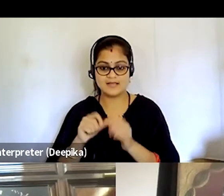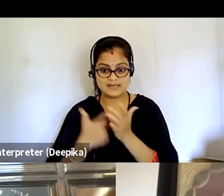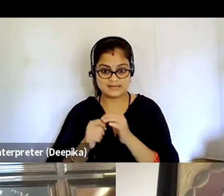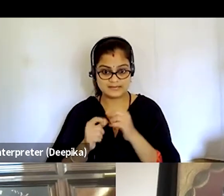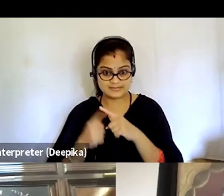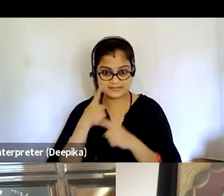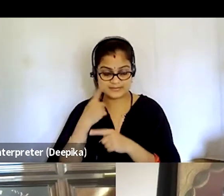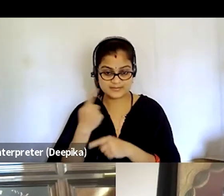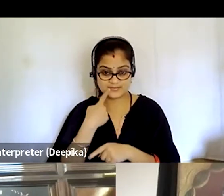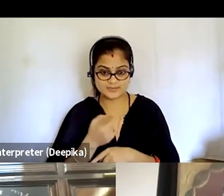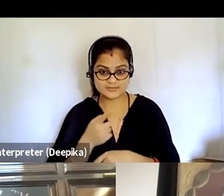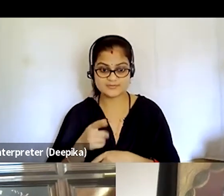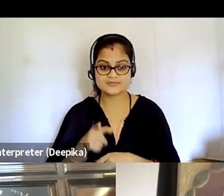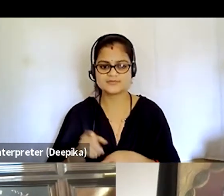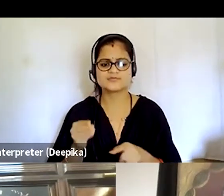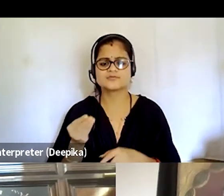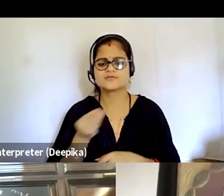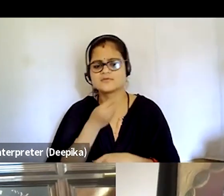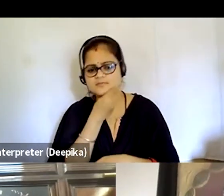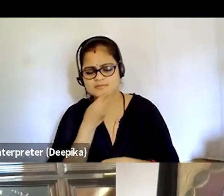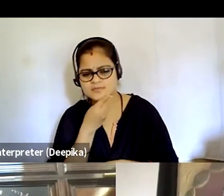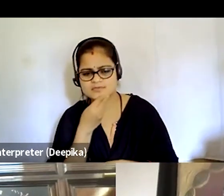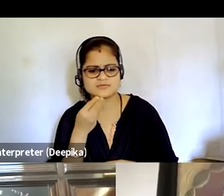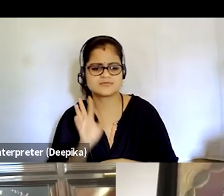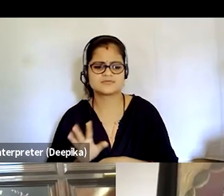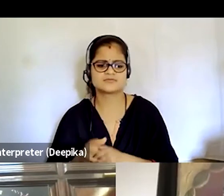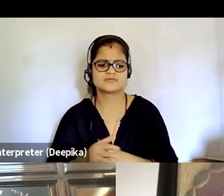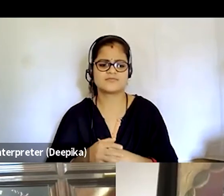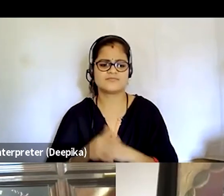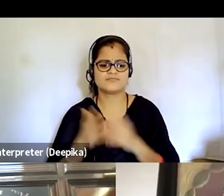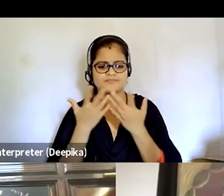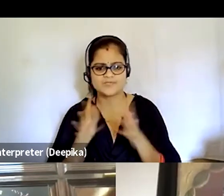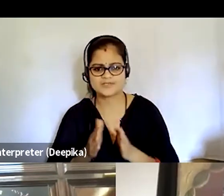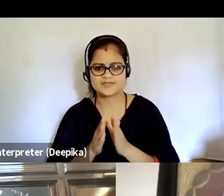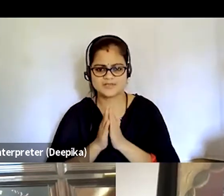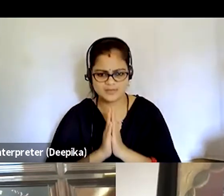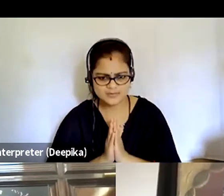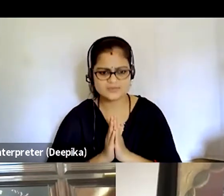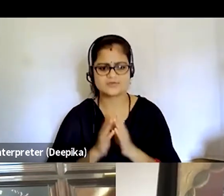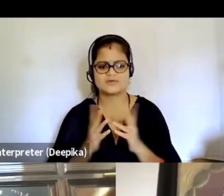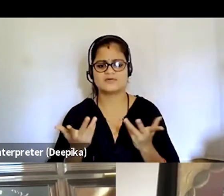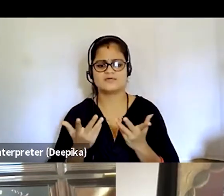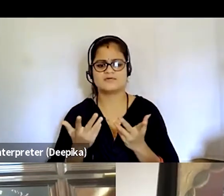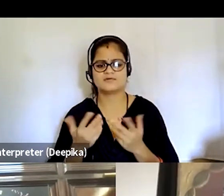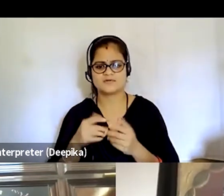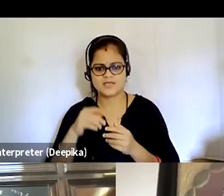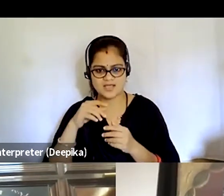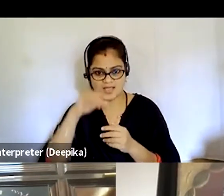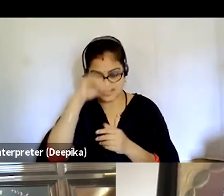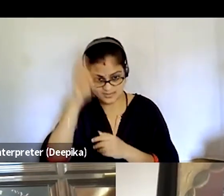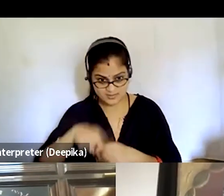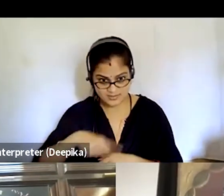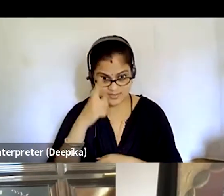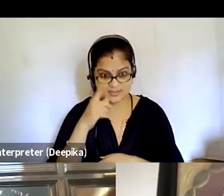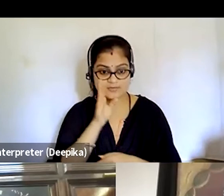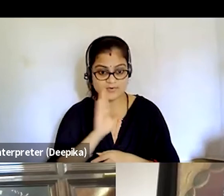was saying, I told them, please, I don't want you to do any namaste here or try and play an Indian song or,